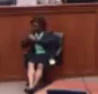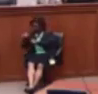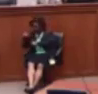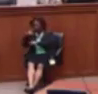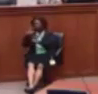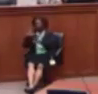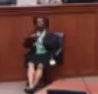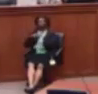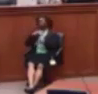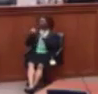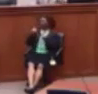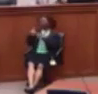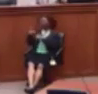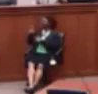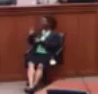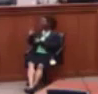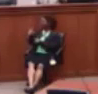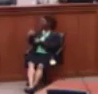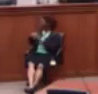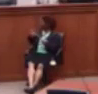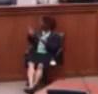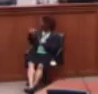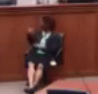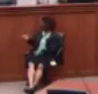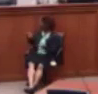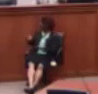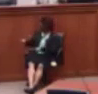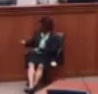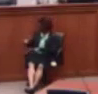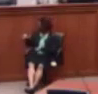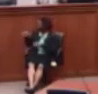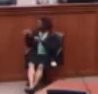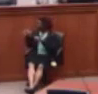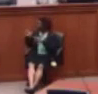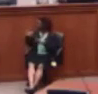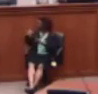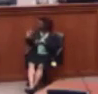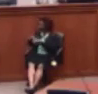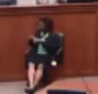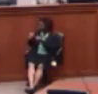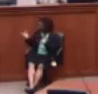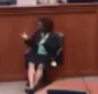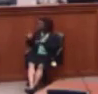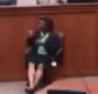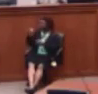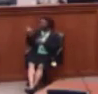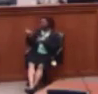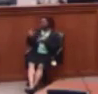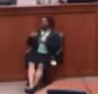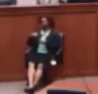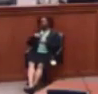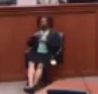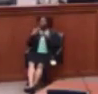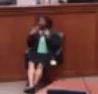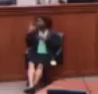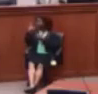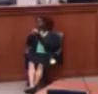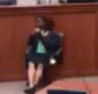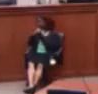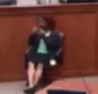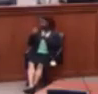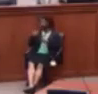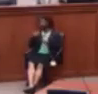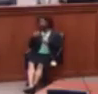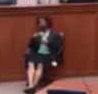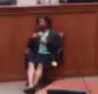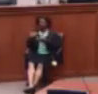broadly share the overview of the feedback that we've received. And we very much appreciate your continued support of Jump Start and this new vision.